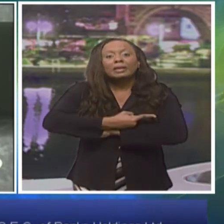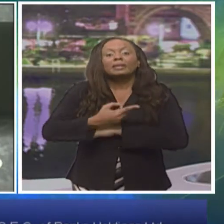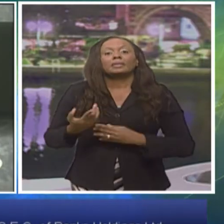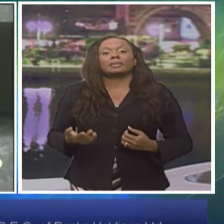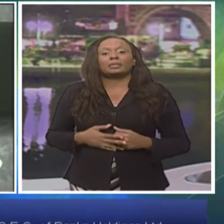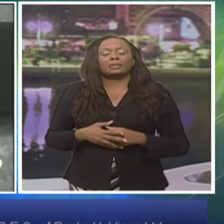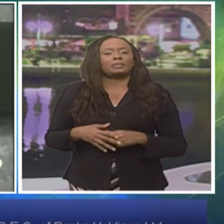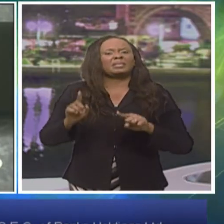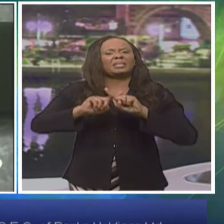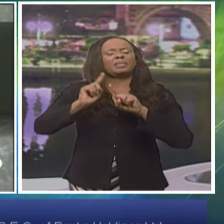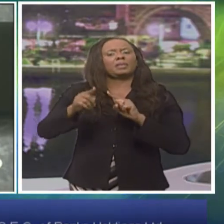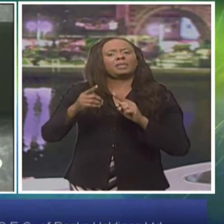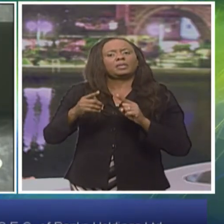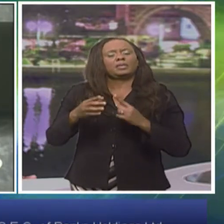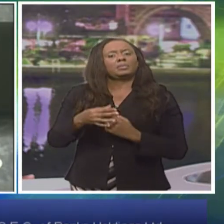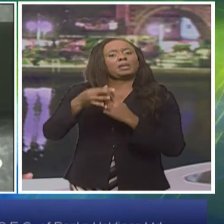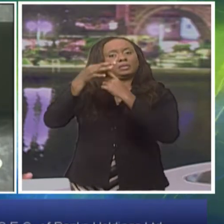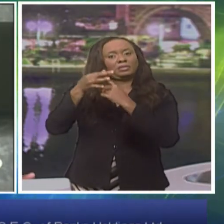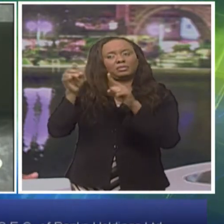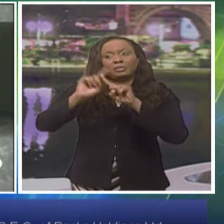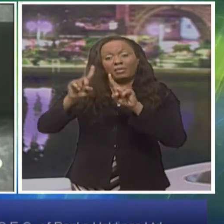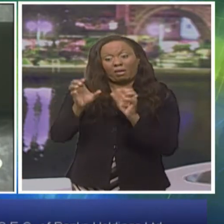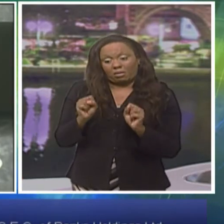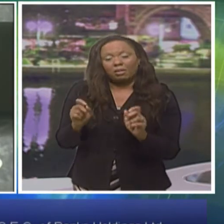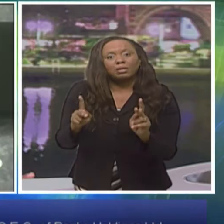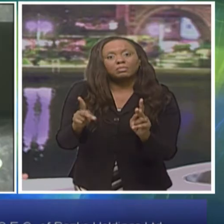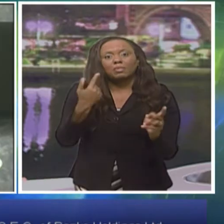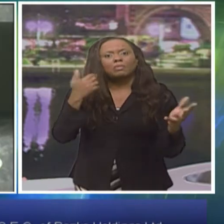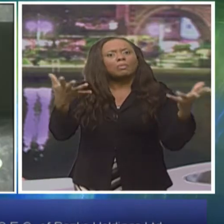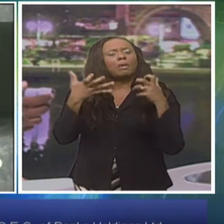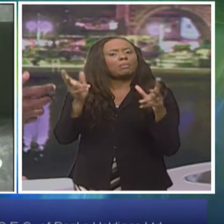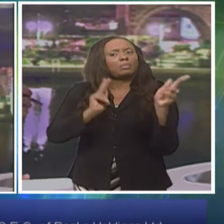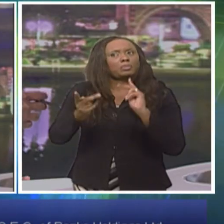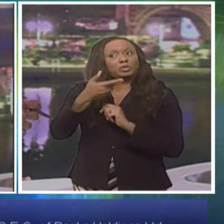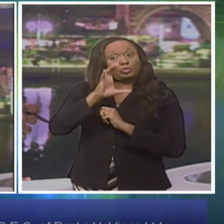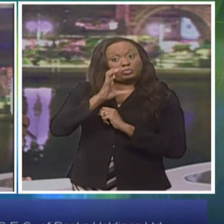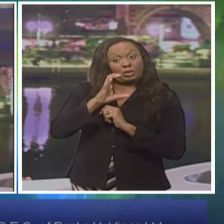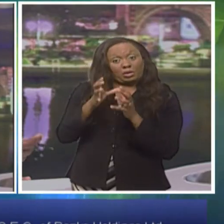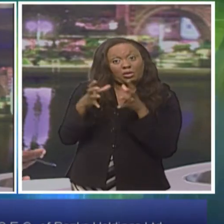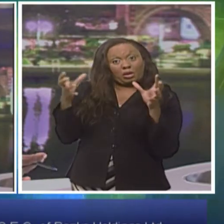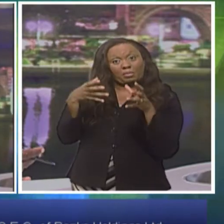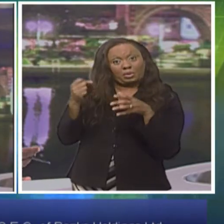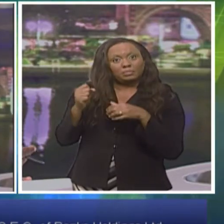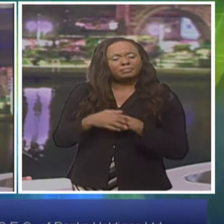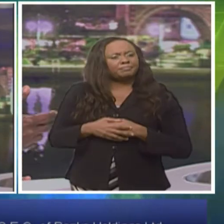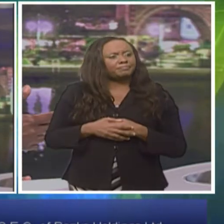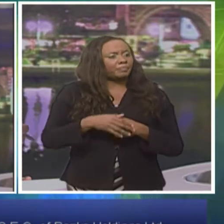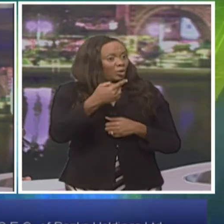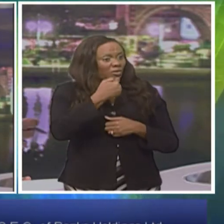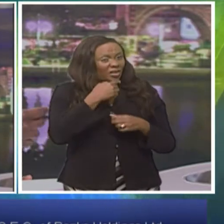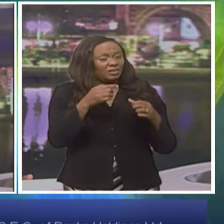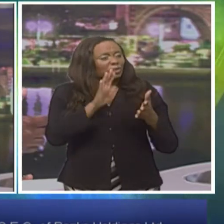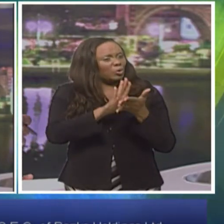special offerings from time to time. We're always looking at opportunities to encourage consumption of milk. And I know that you just mentioned the schools, but is that something that still happens in